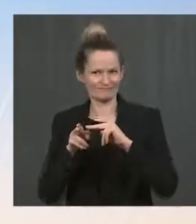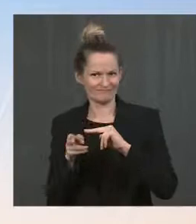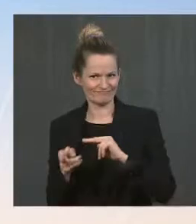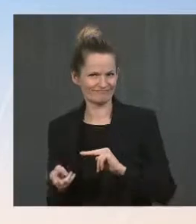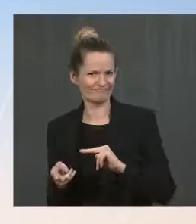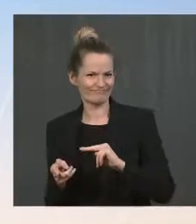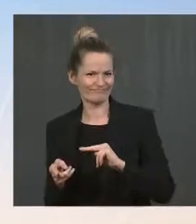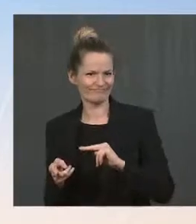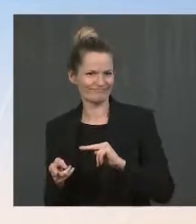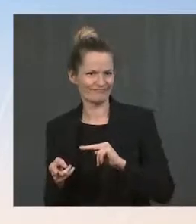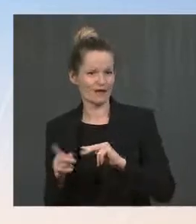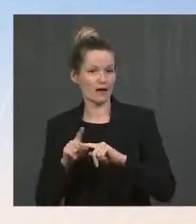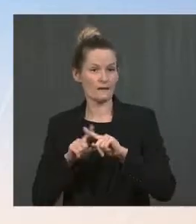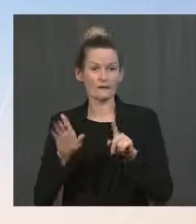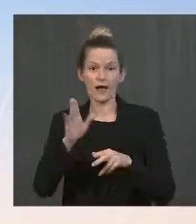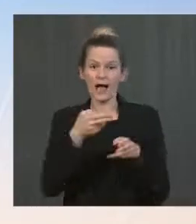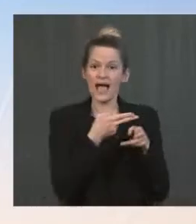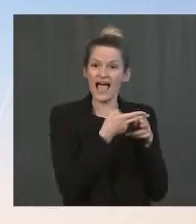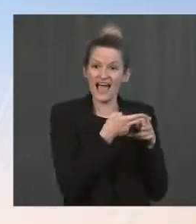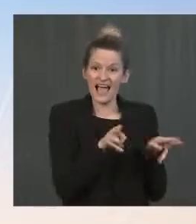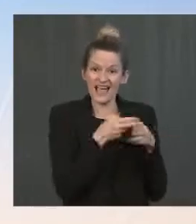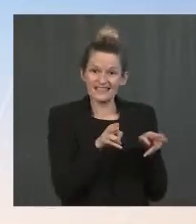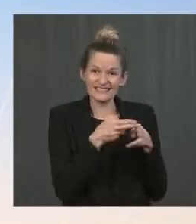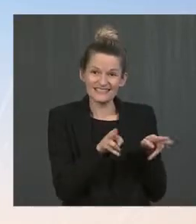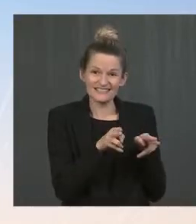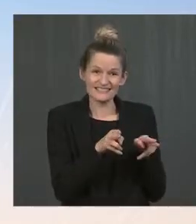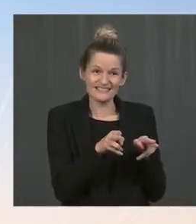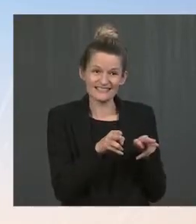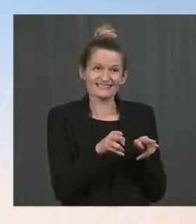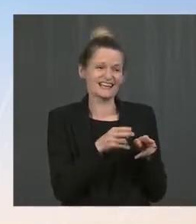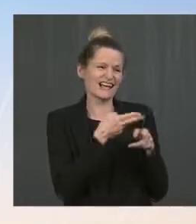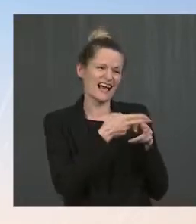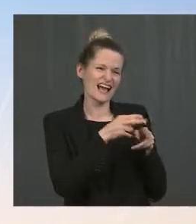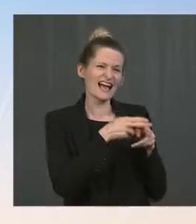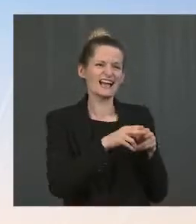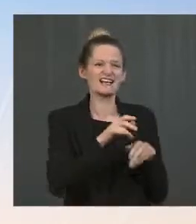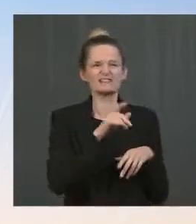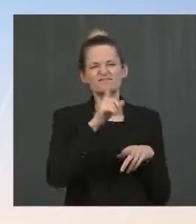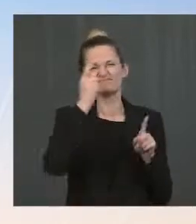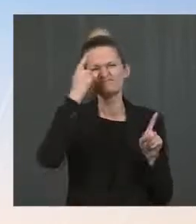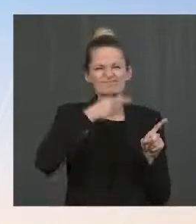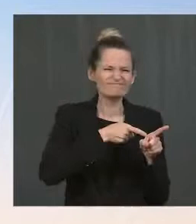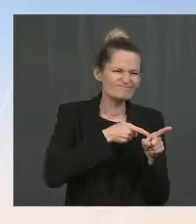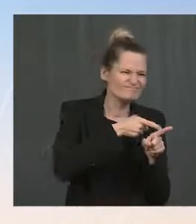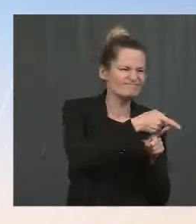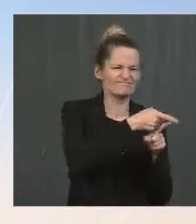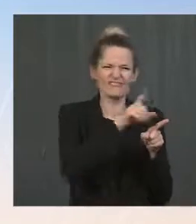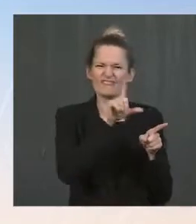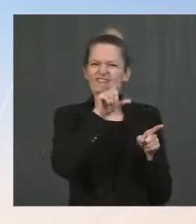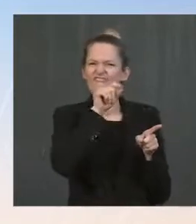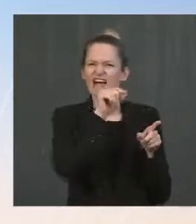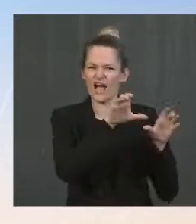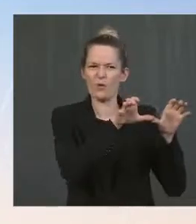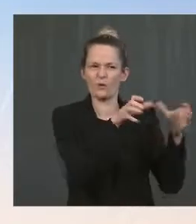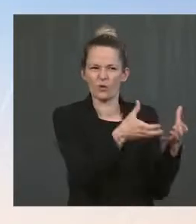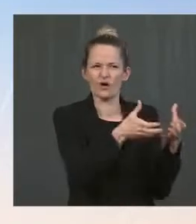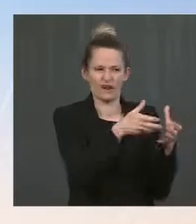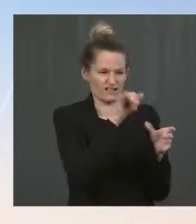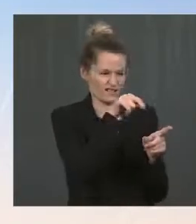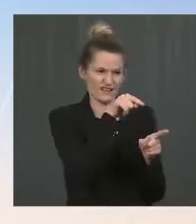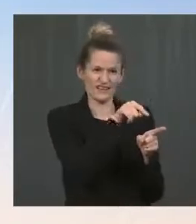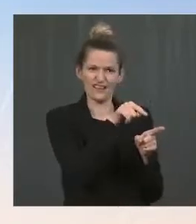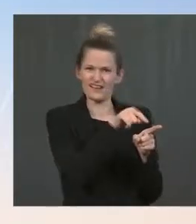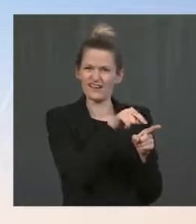similar supply chain, similar input and feed costs to poultry, the price of eggs has actually come down over the last couple of